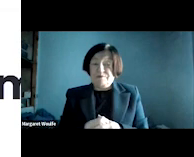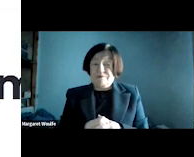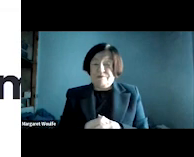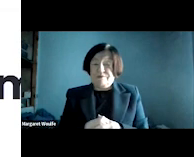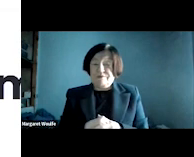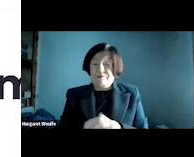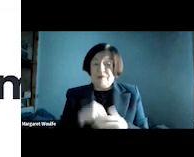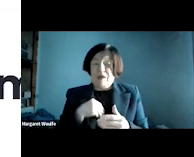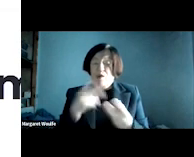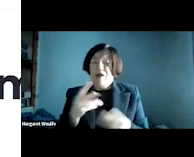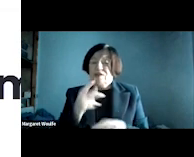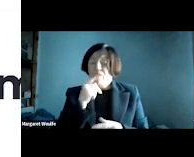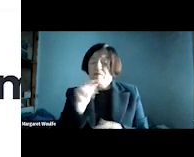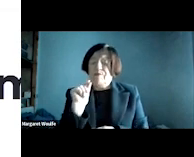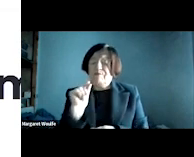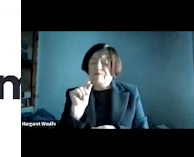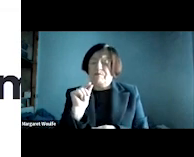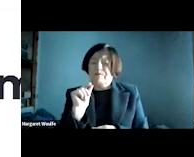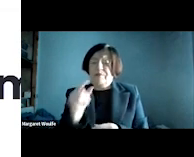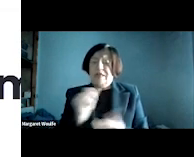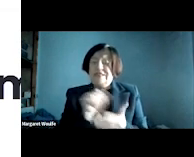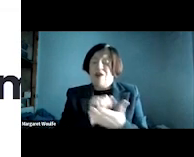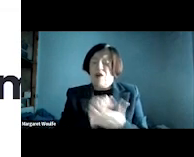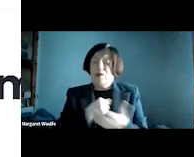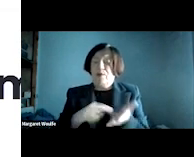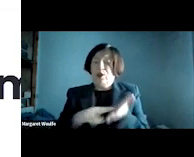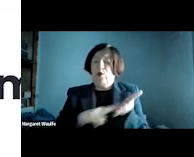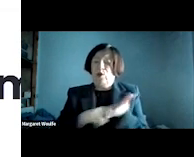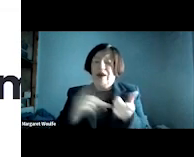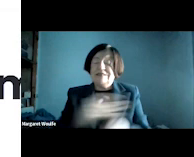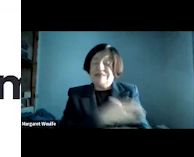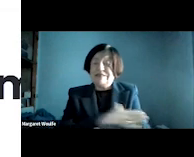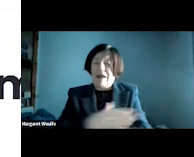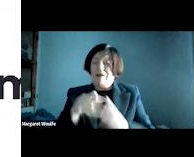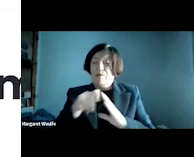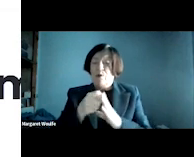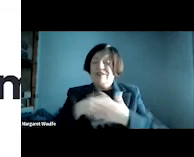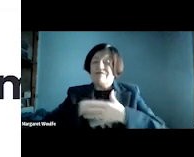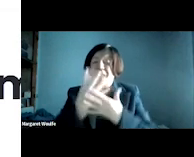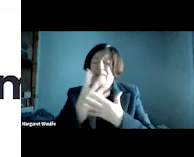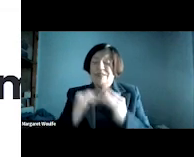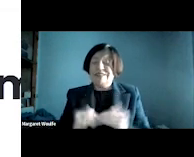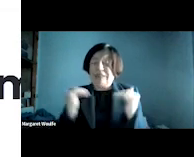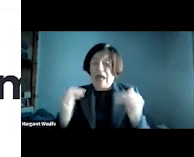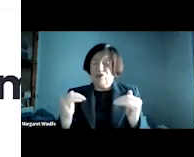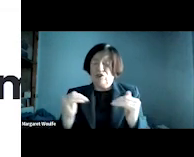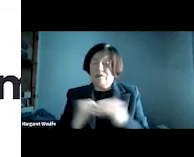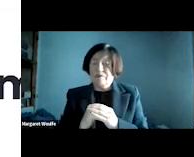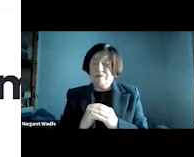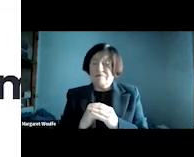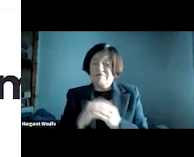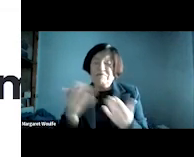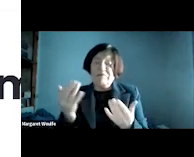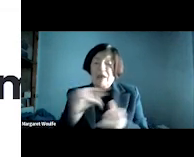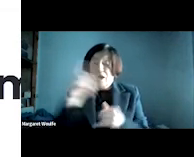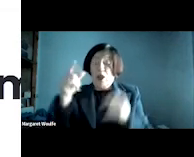So I just wanted to talk a little bit about documents that we'll be using as a starting point for developing the standards. You may be